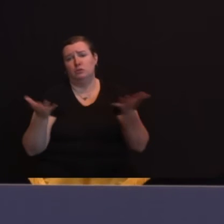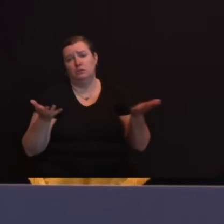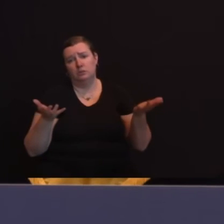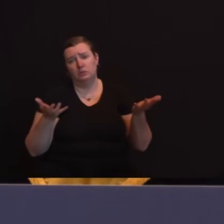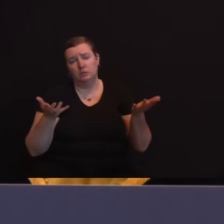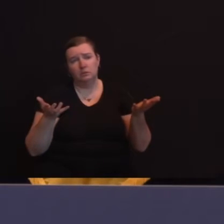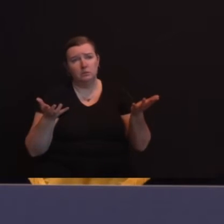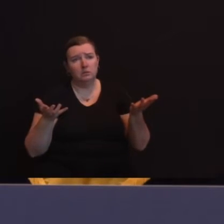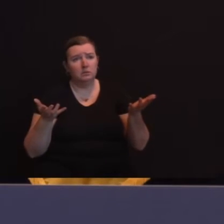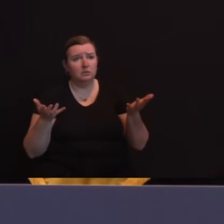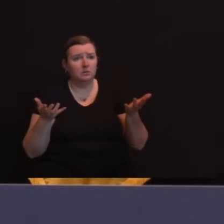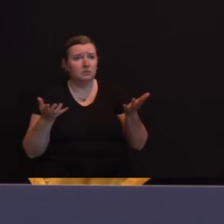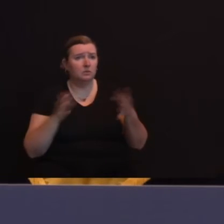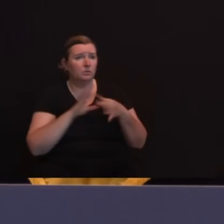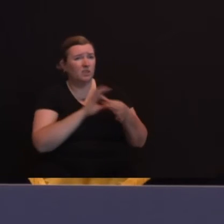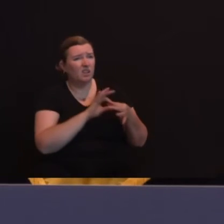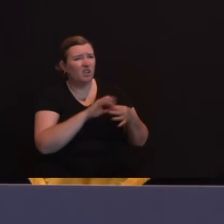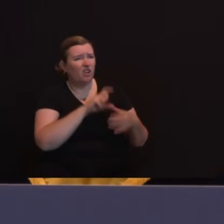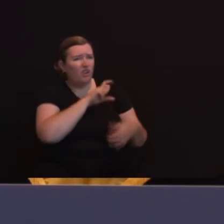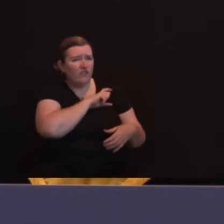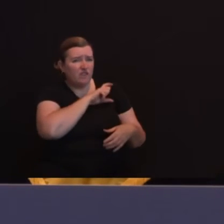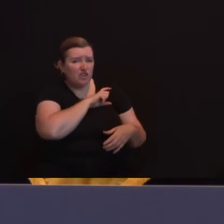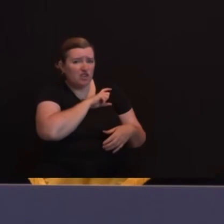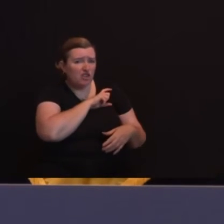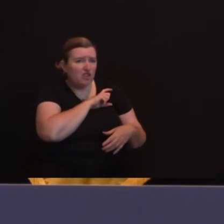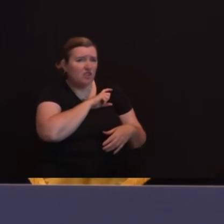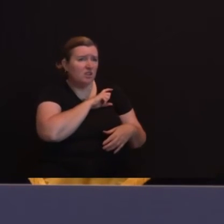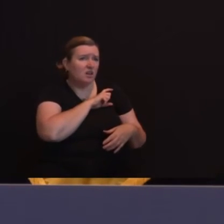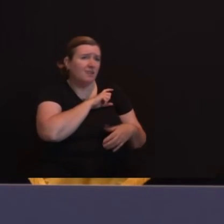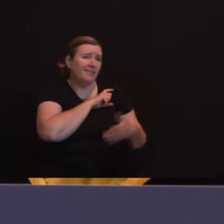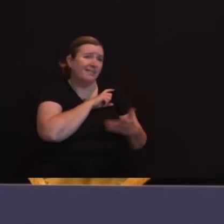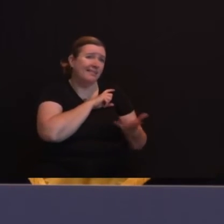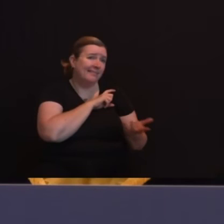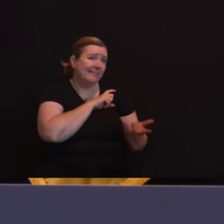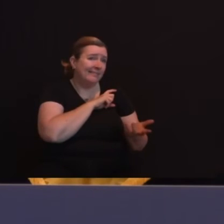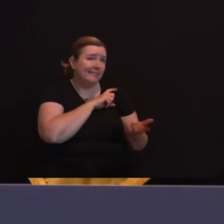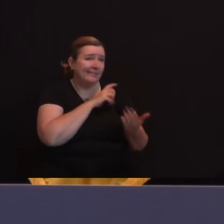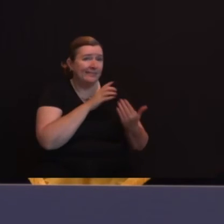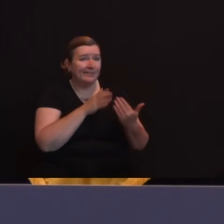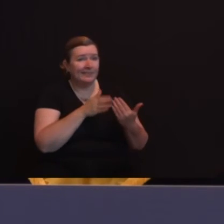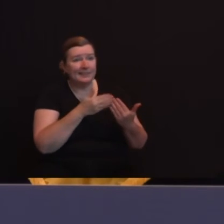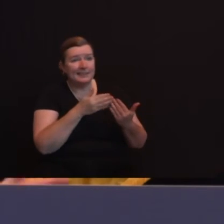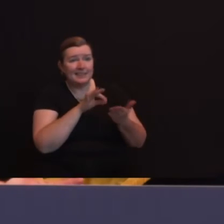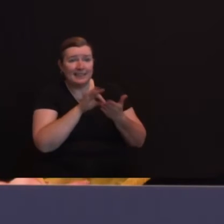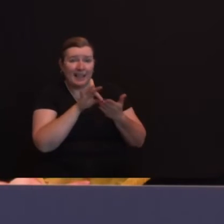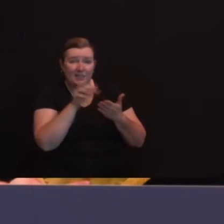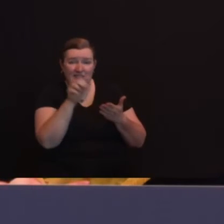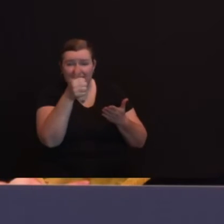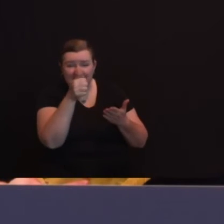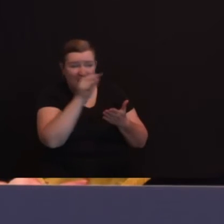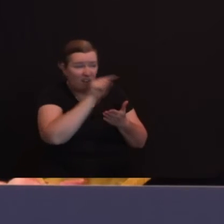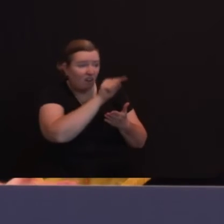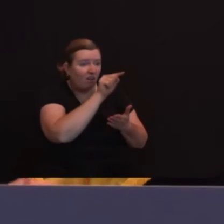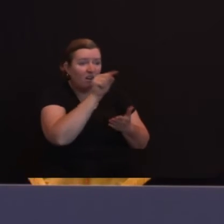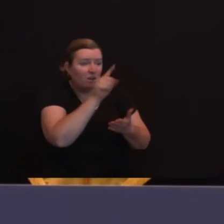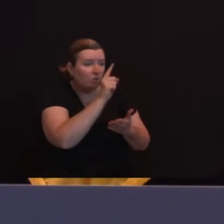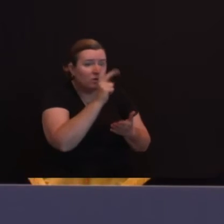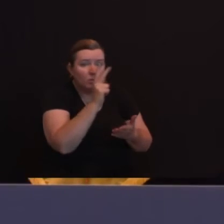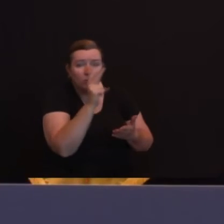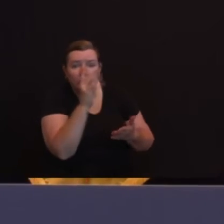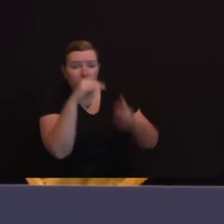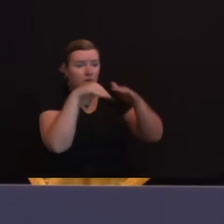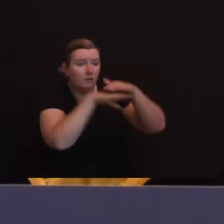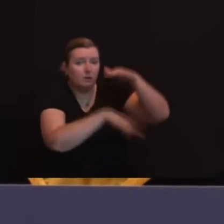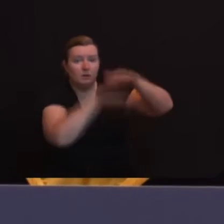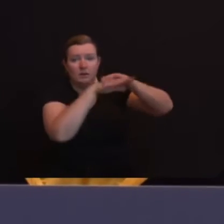law enforcement, other than it's easier to count 10 heads than more. And I assume the posture is the same here, Pat, right, in